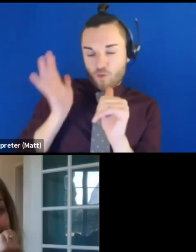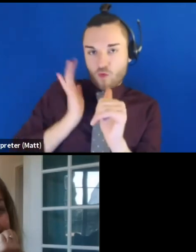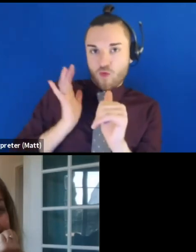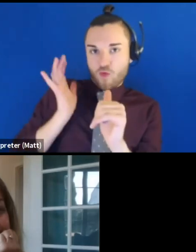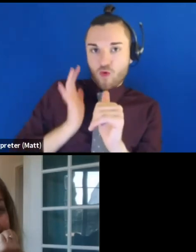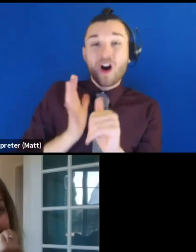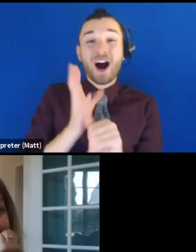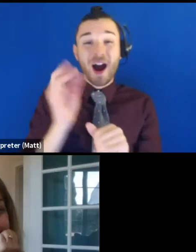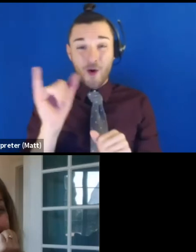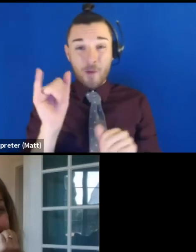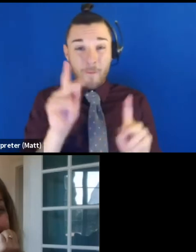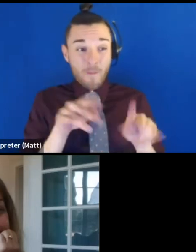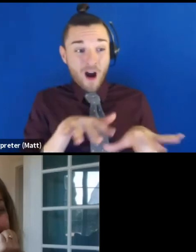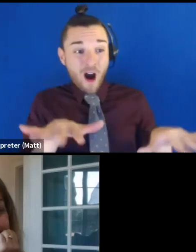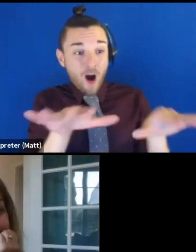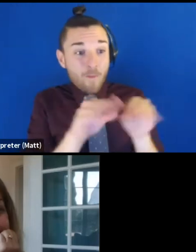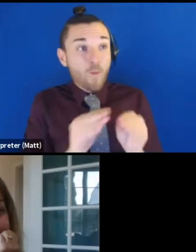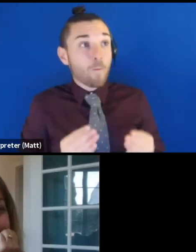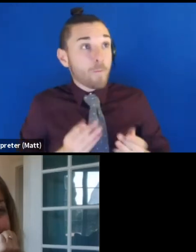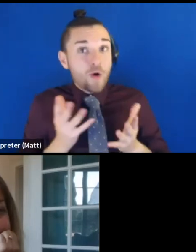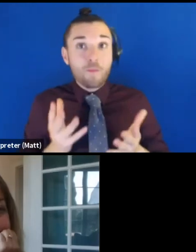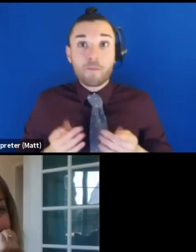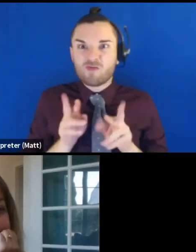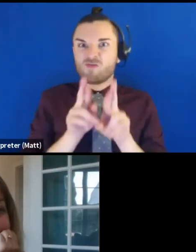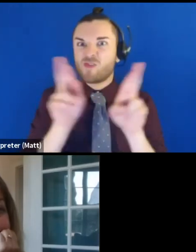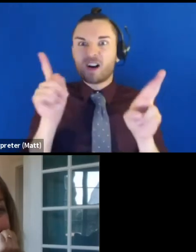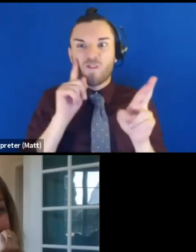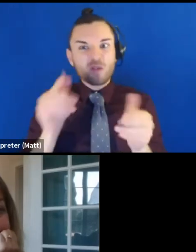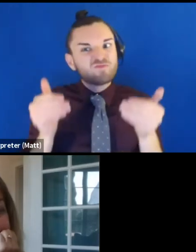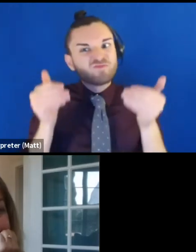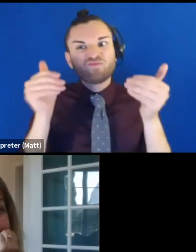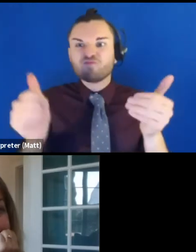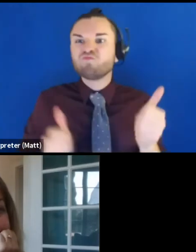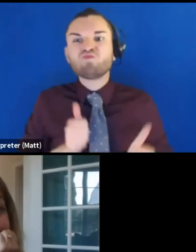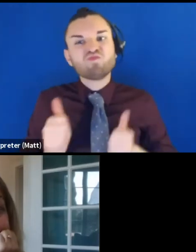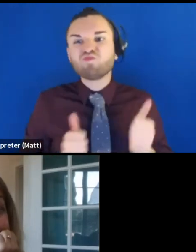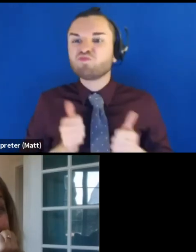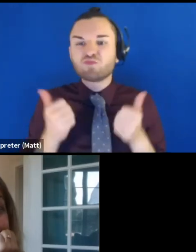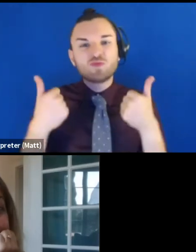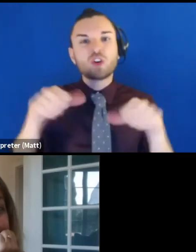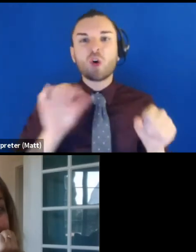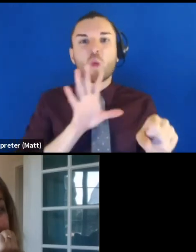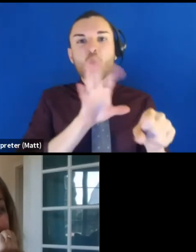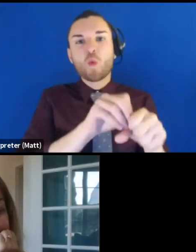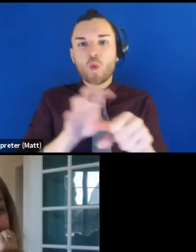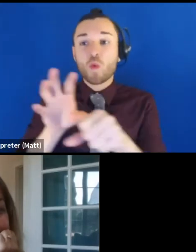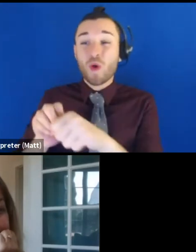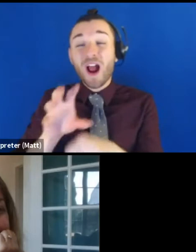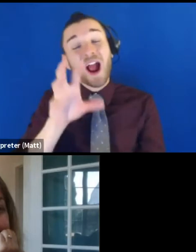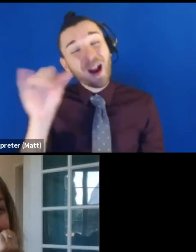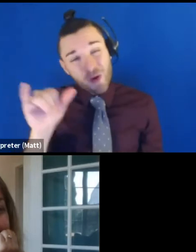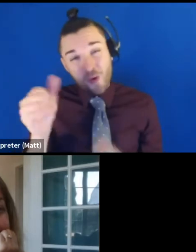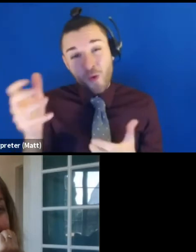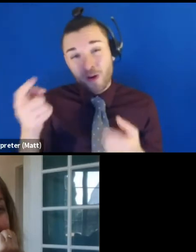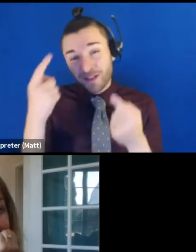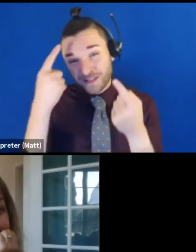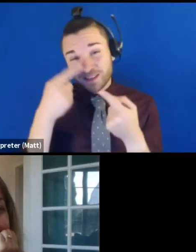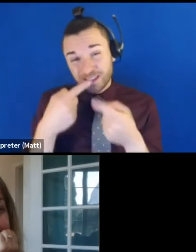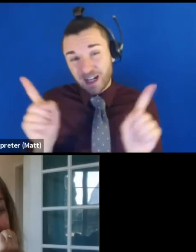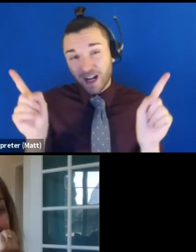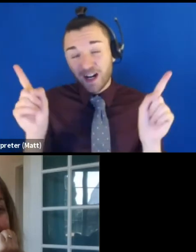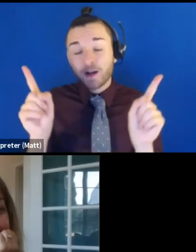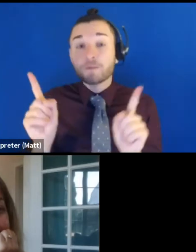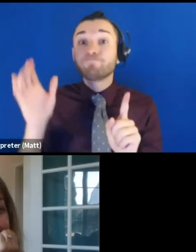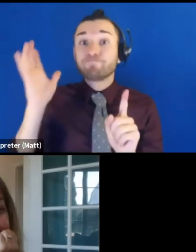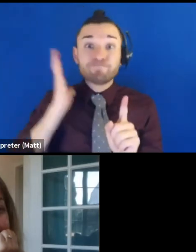inspired to try to push through the many barriers there are. That said, I have to say, there were, and this is different than other groups, there were Jewish